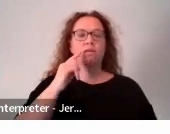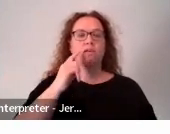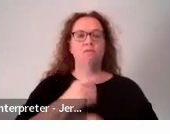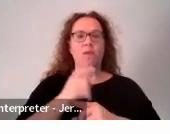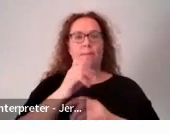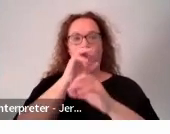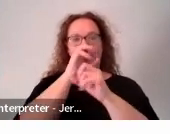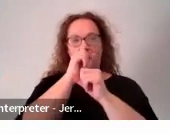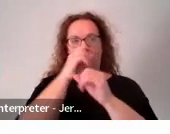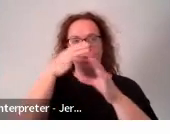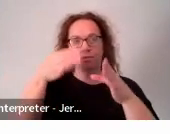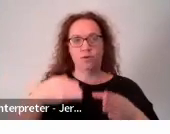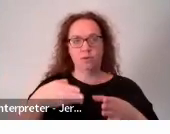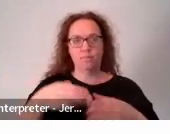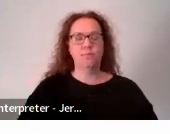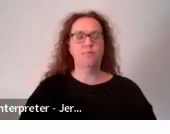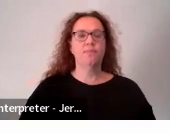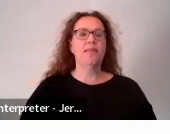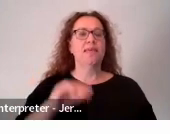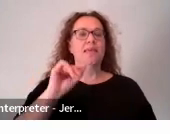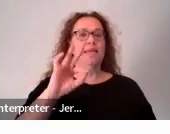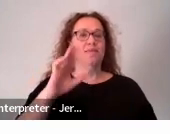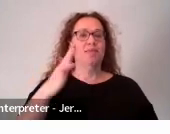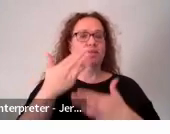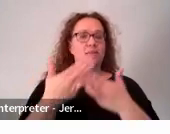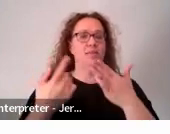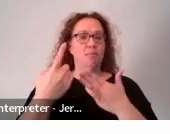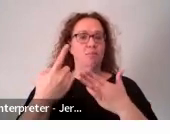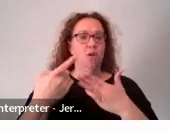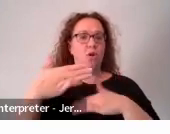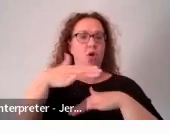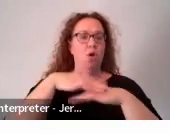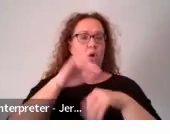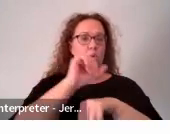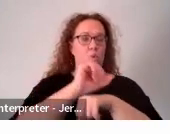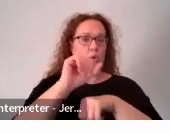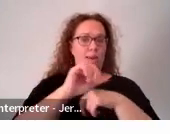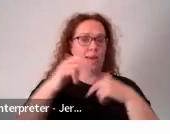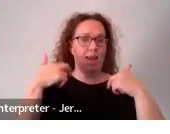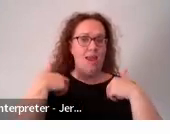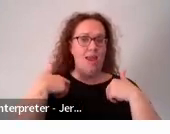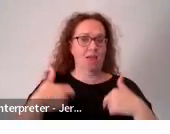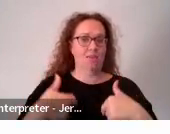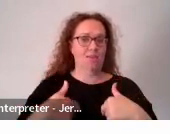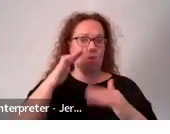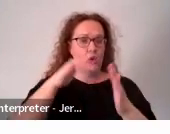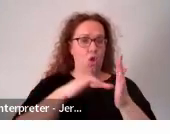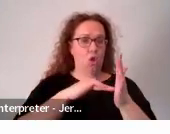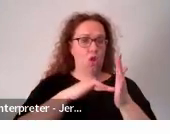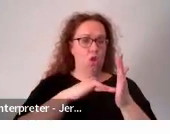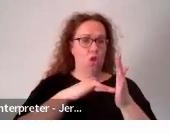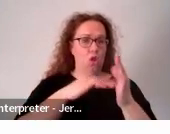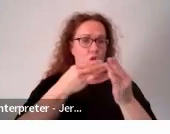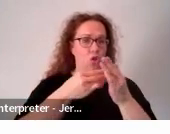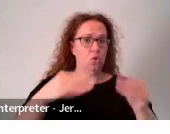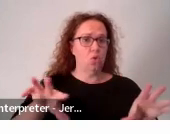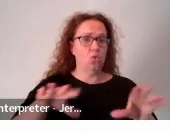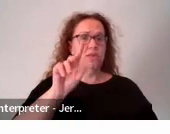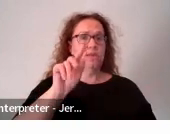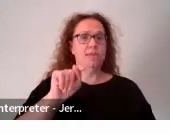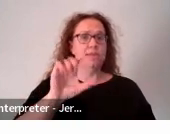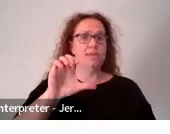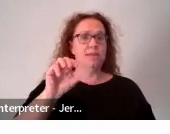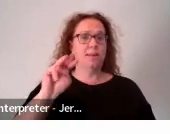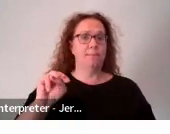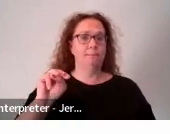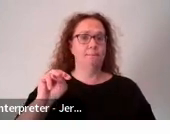anonymous attendee. Jackie, if someone goes on to working healthy, would they lose their TCM?